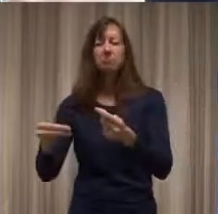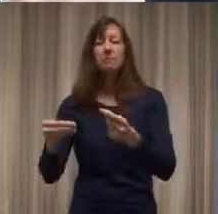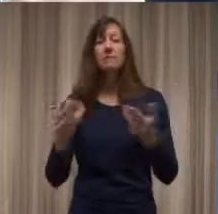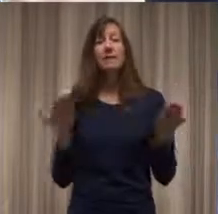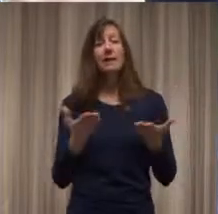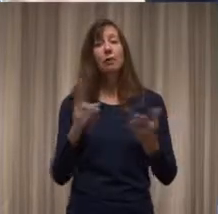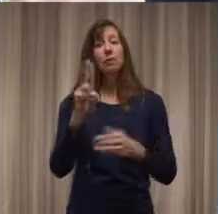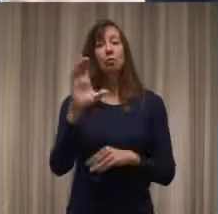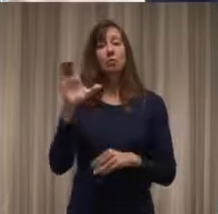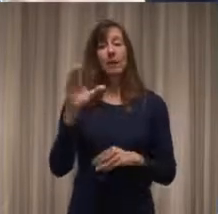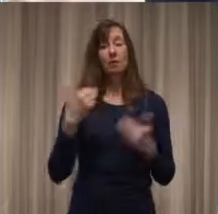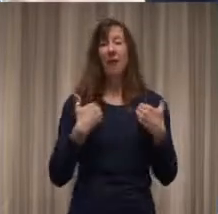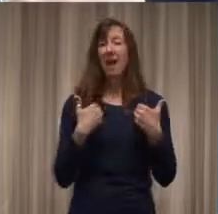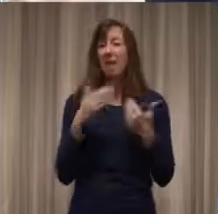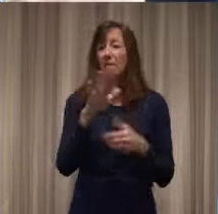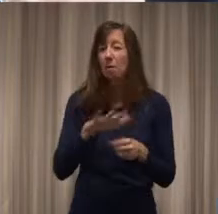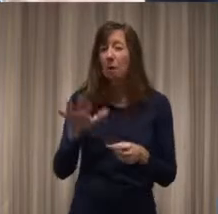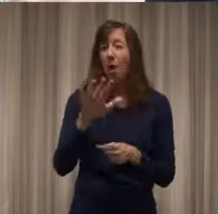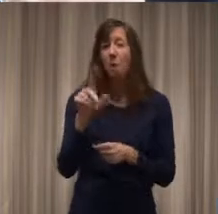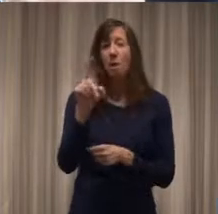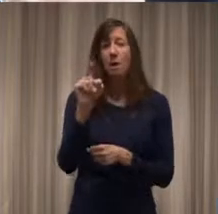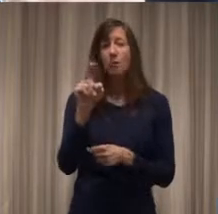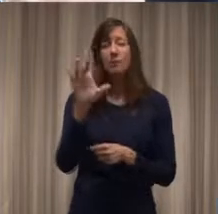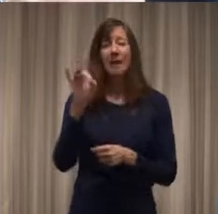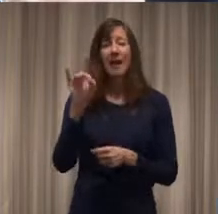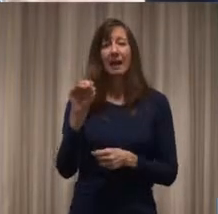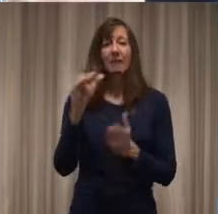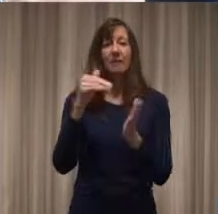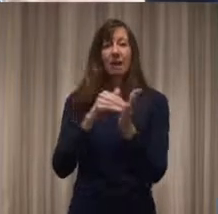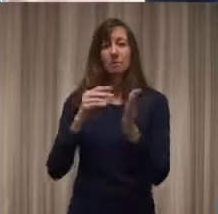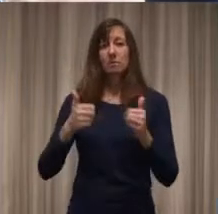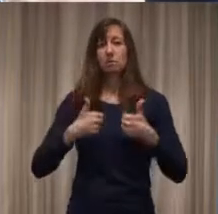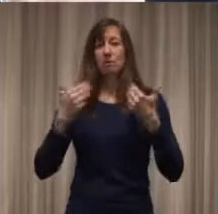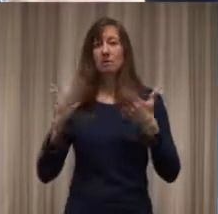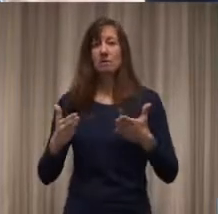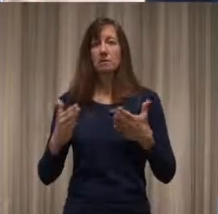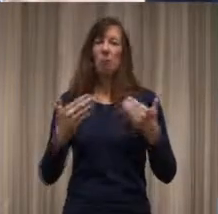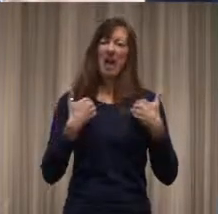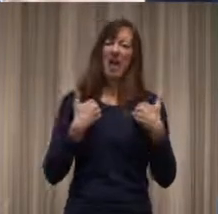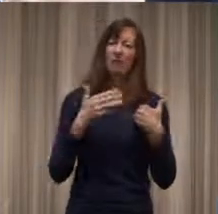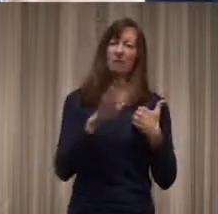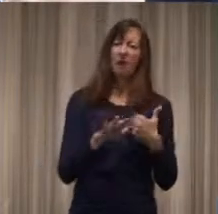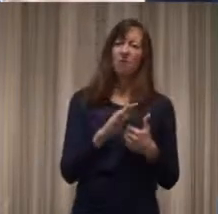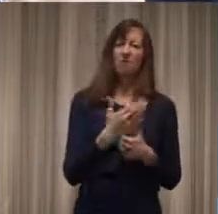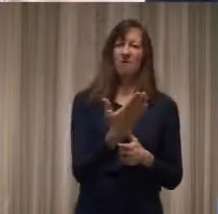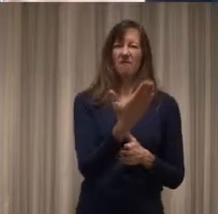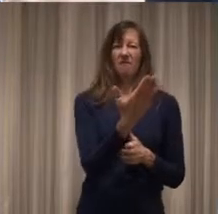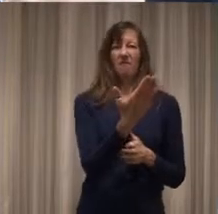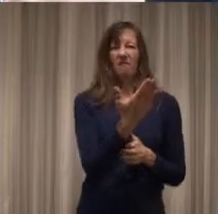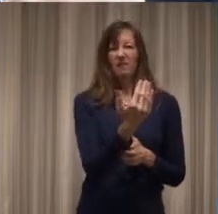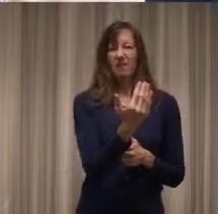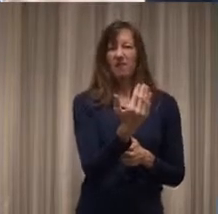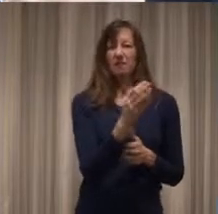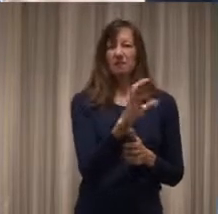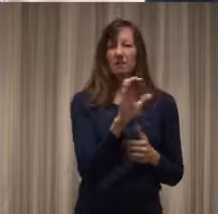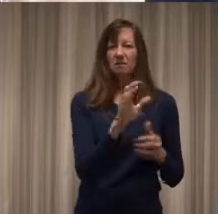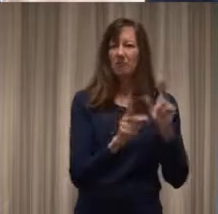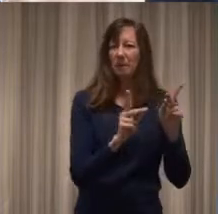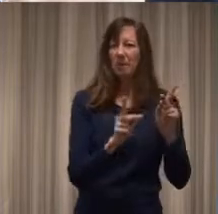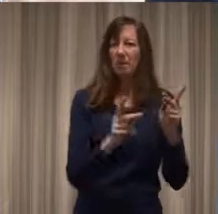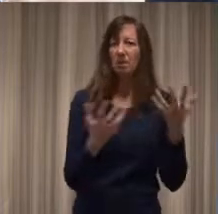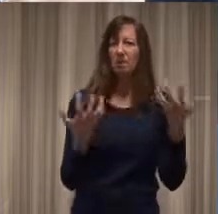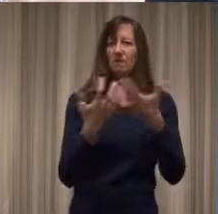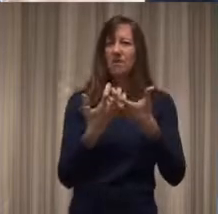people, we have approximately 15,000 residents that fit just in this 1A category. So that is a